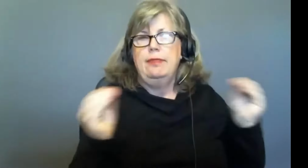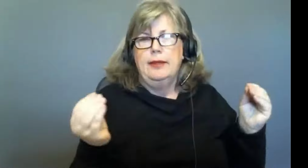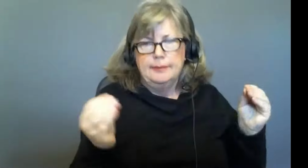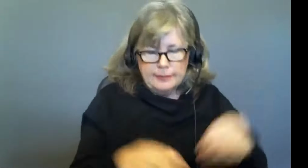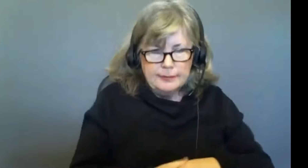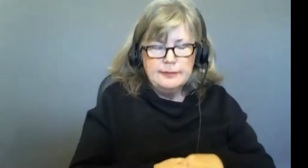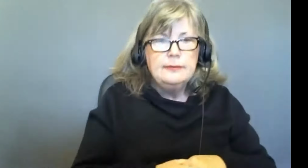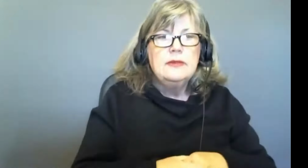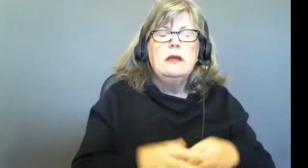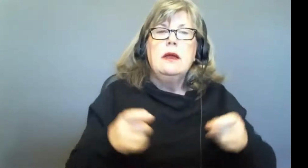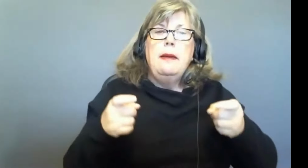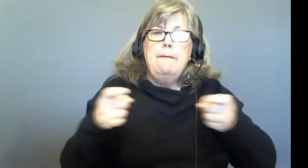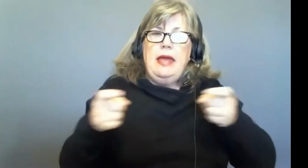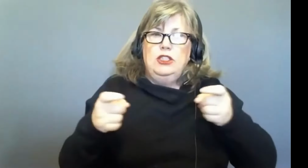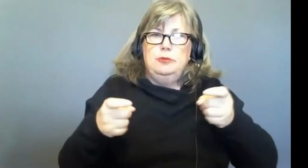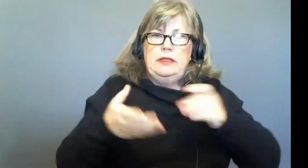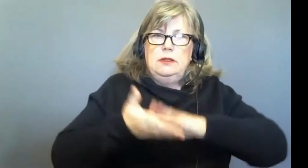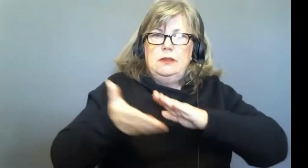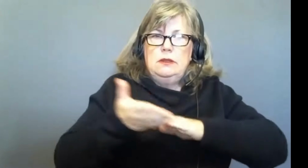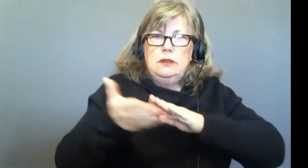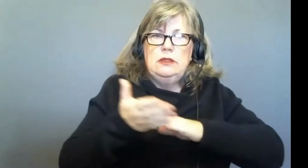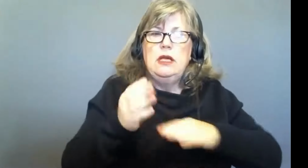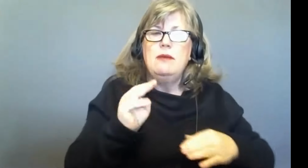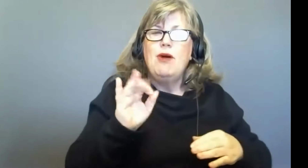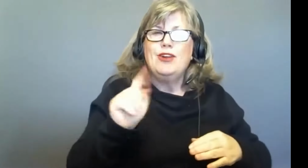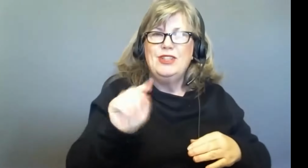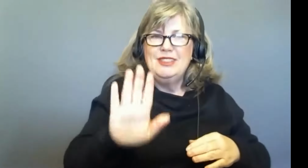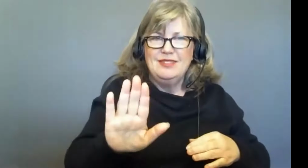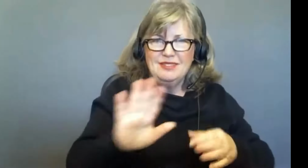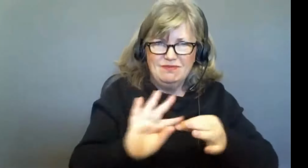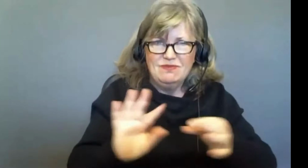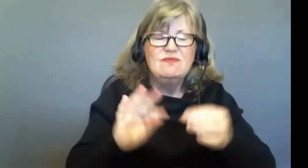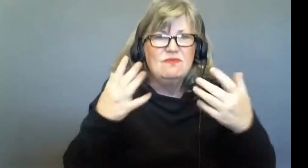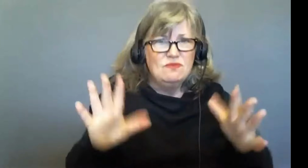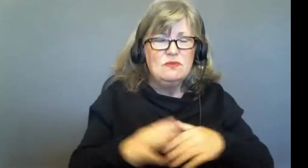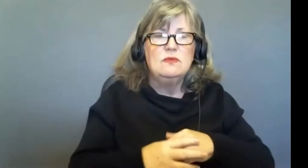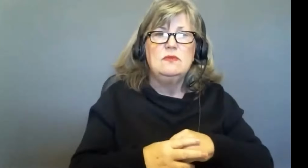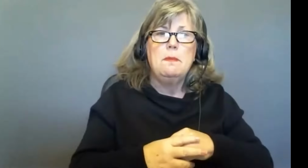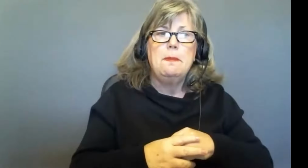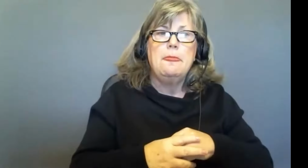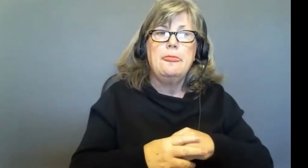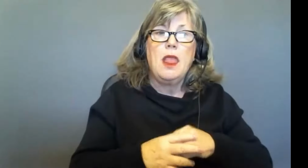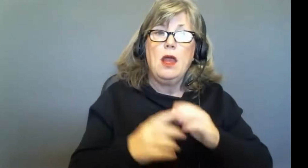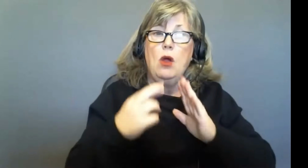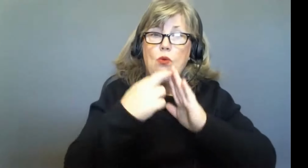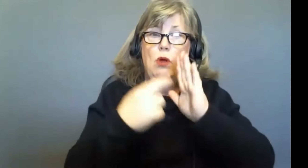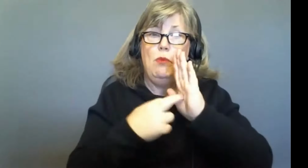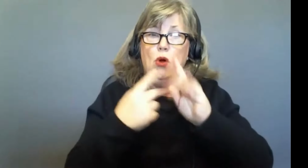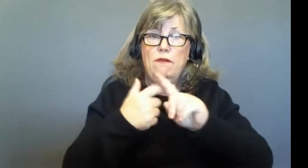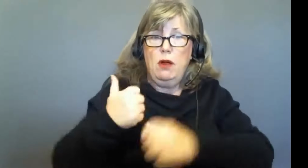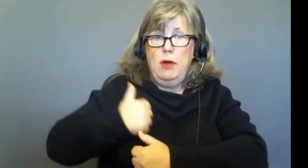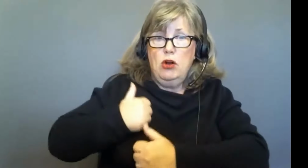the management, like Margaret Gillis said, the reports from the Canadian